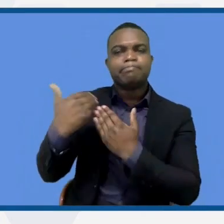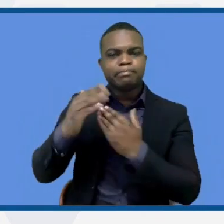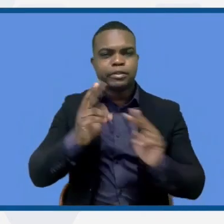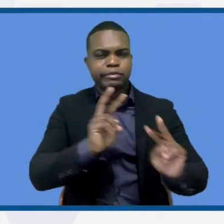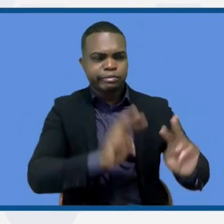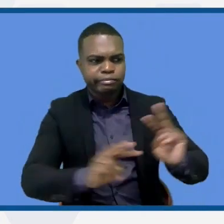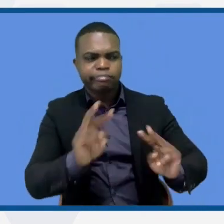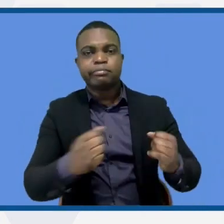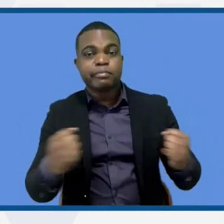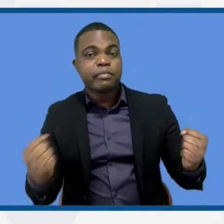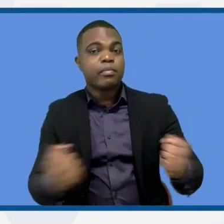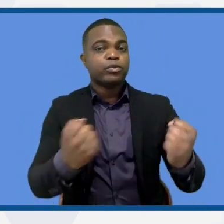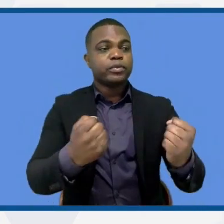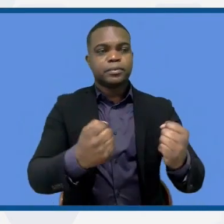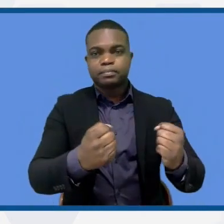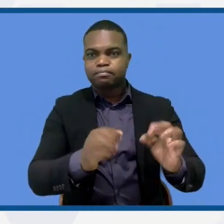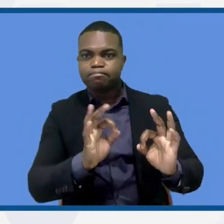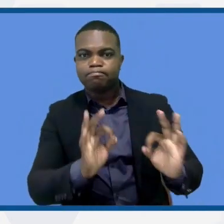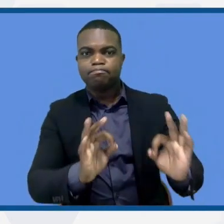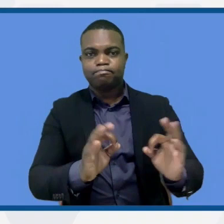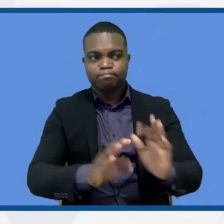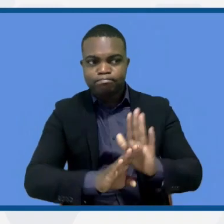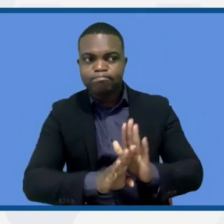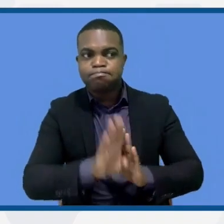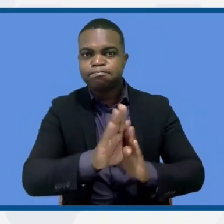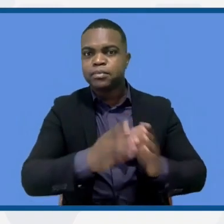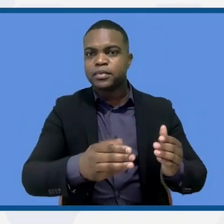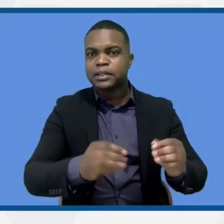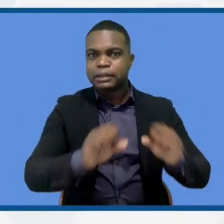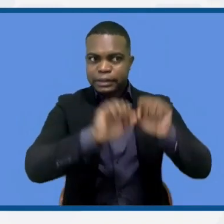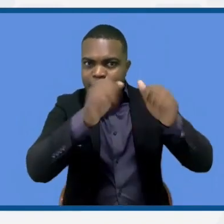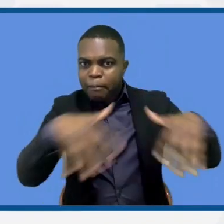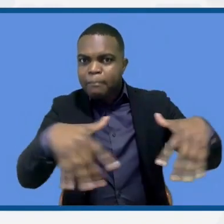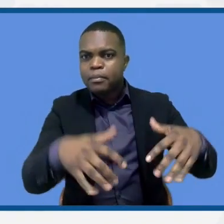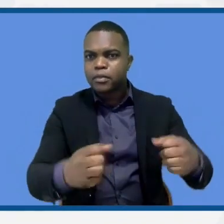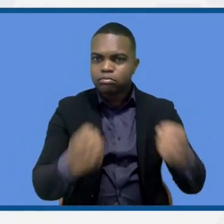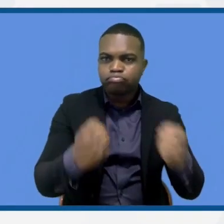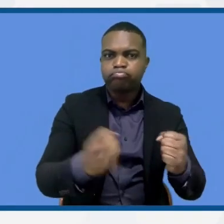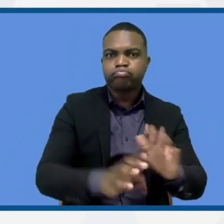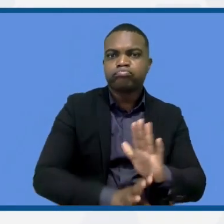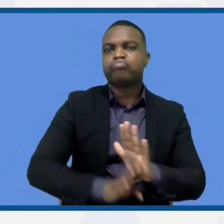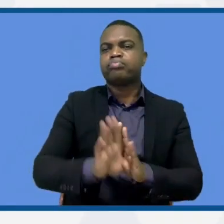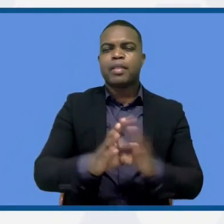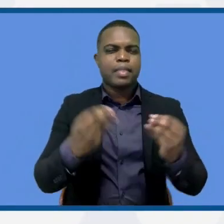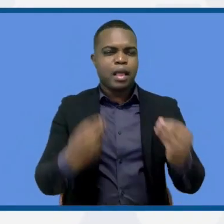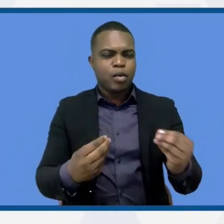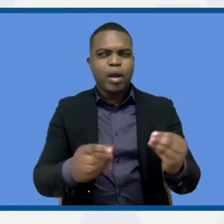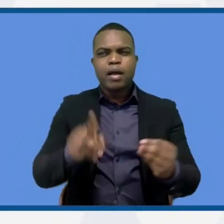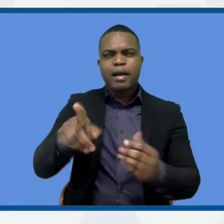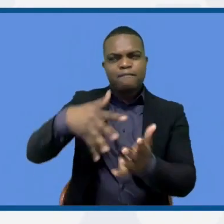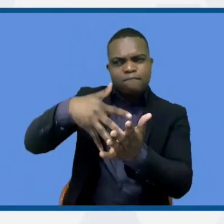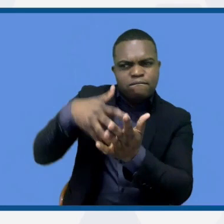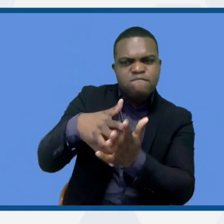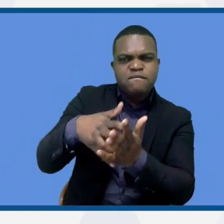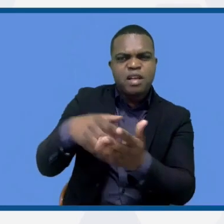infrastructure system which are not visible under normal operation. It also allows countries to gain a better